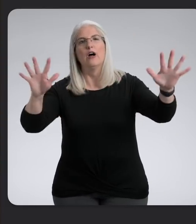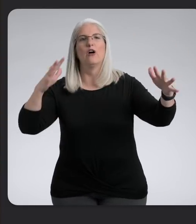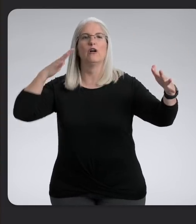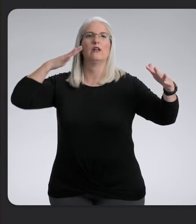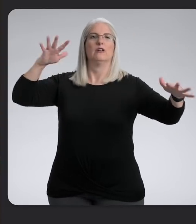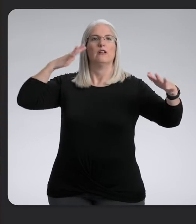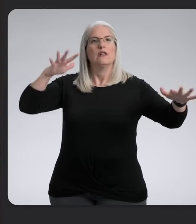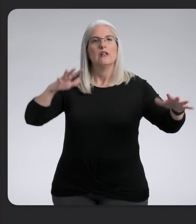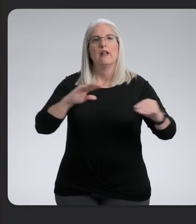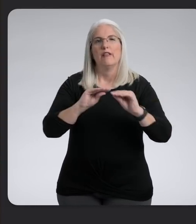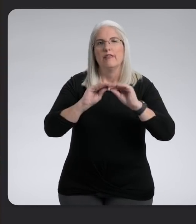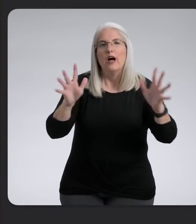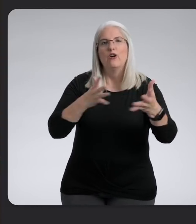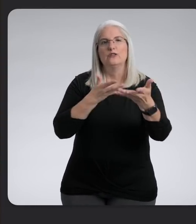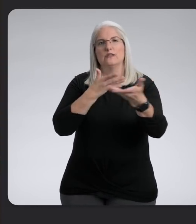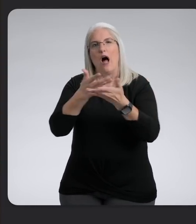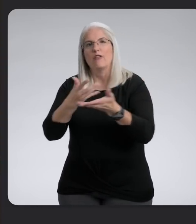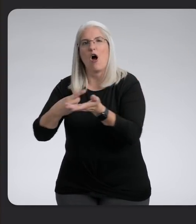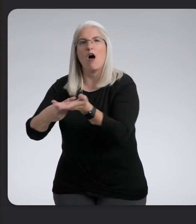for everything you watch.